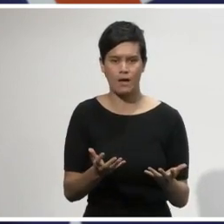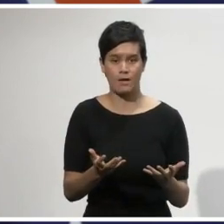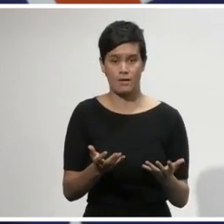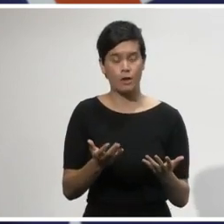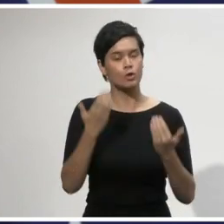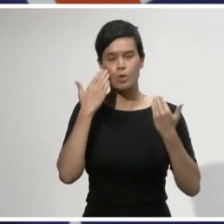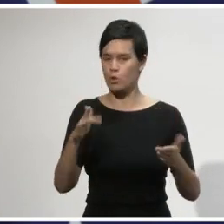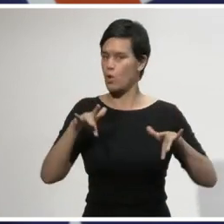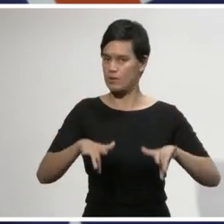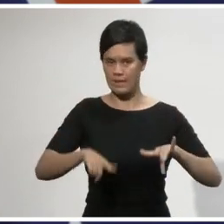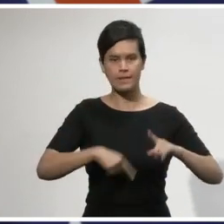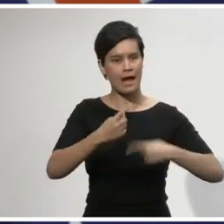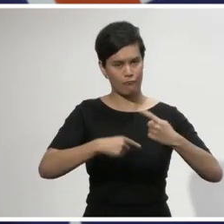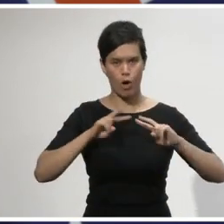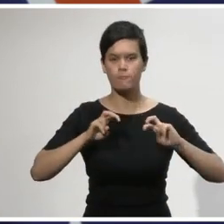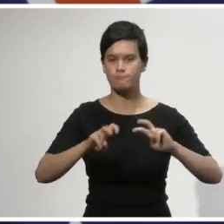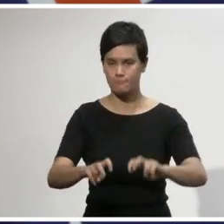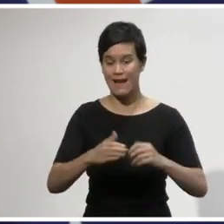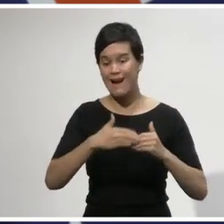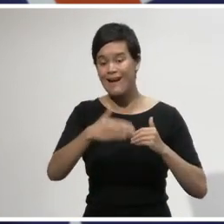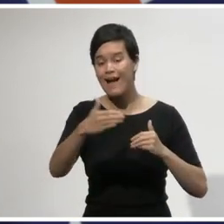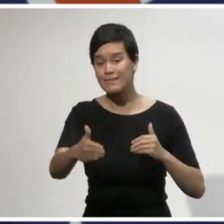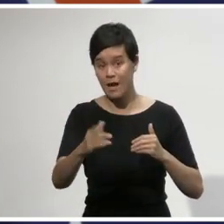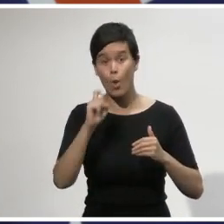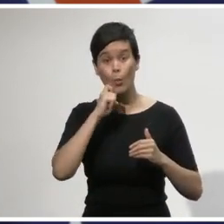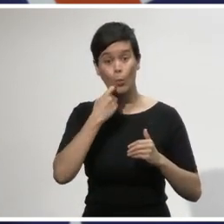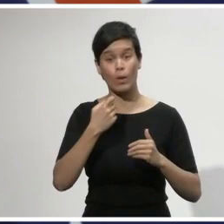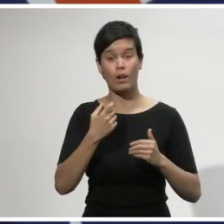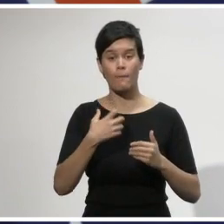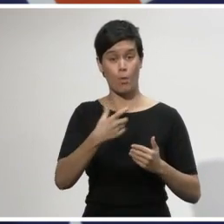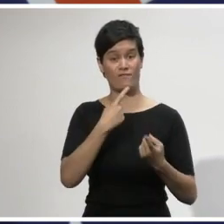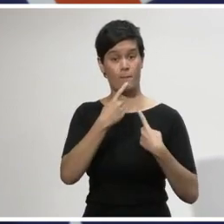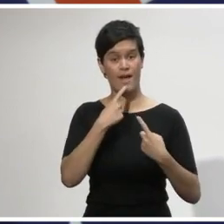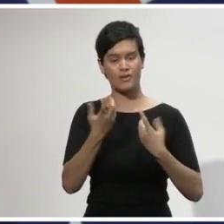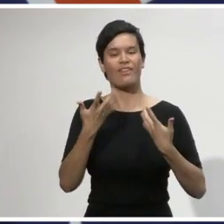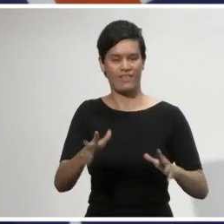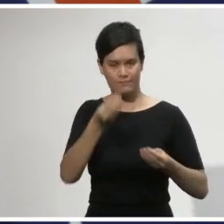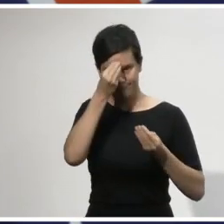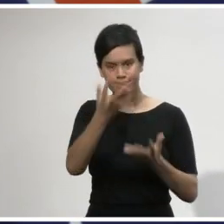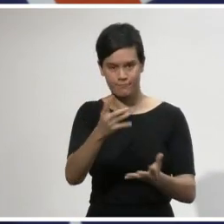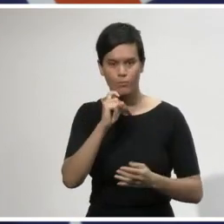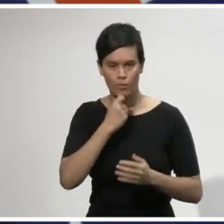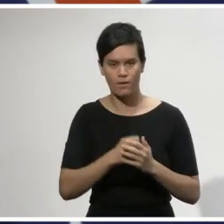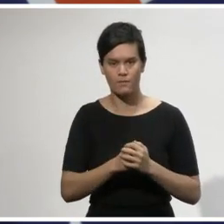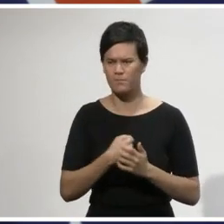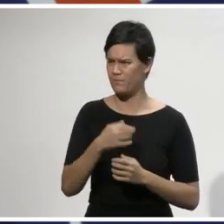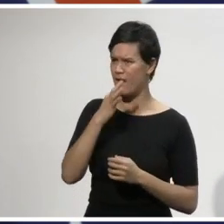investigation, and we will be able to brief you further on details when we've got further details to give you. How many staff and residents have been tested at this